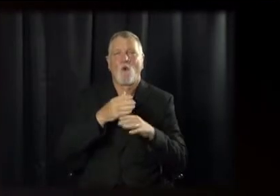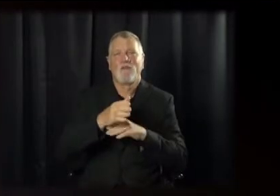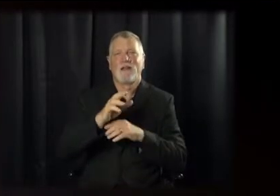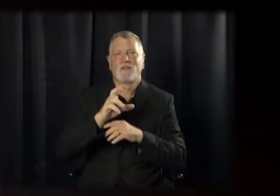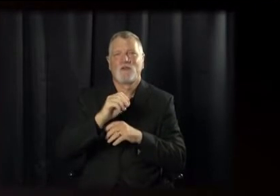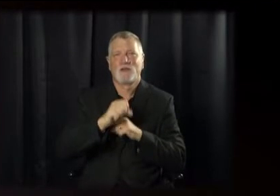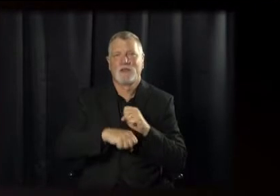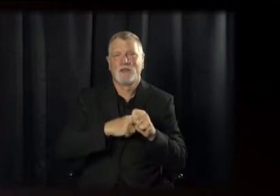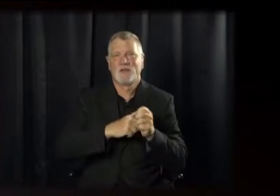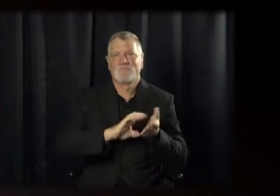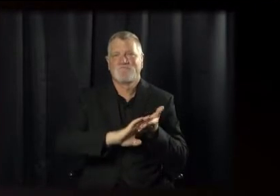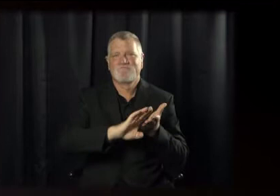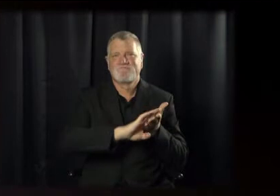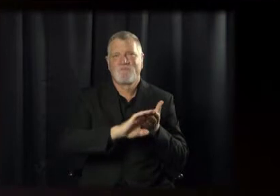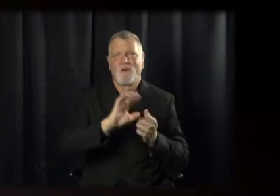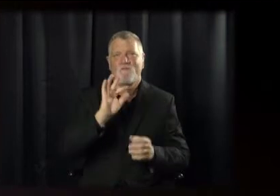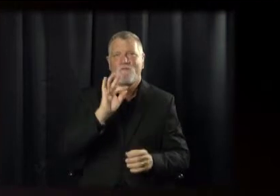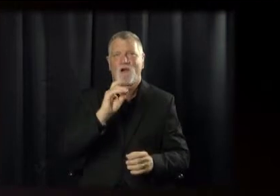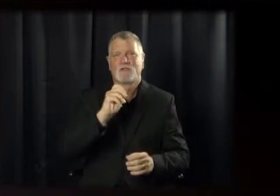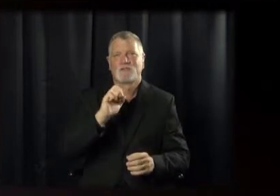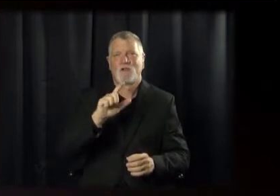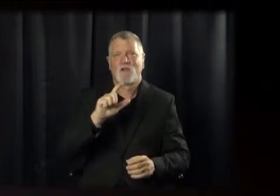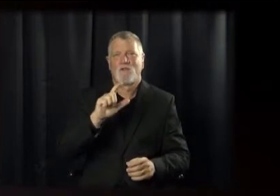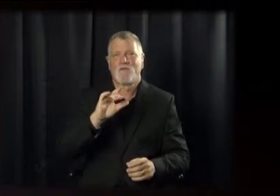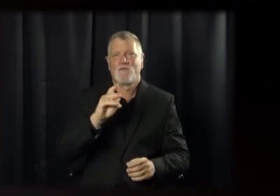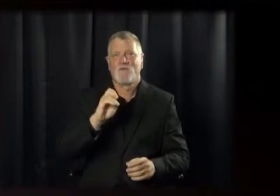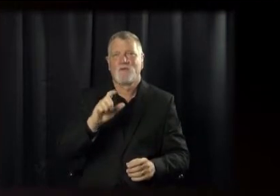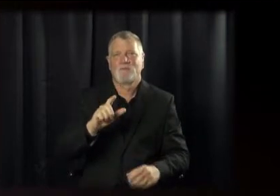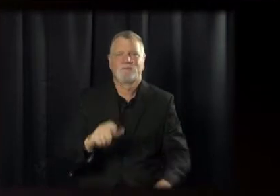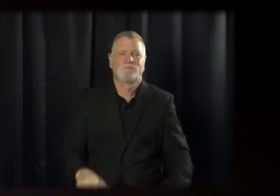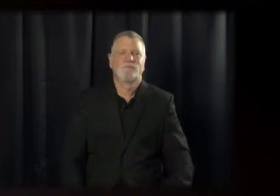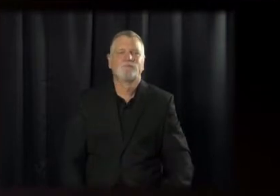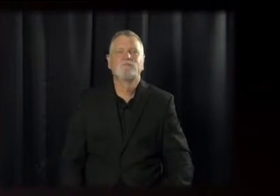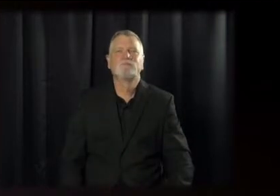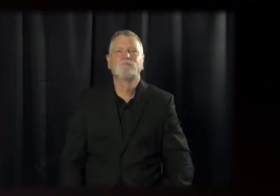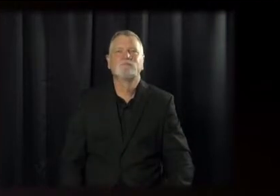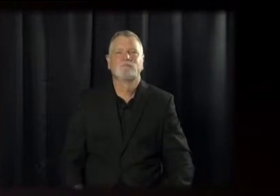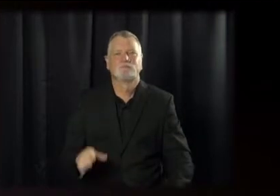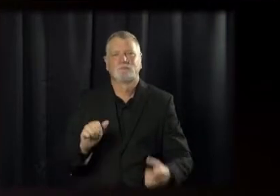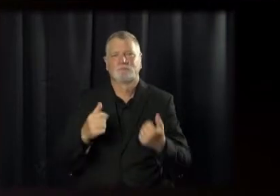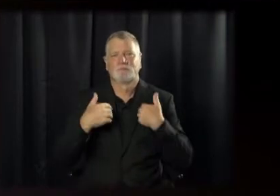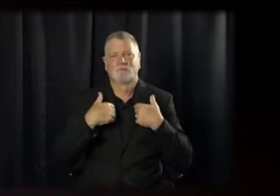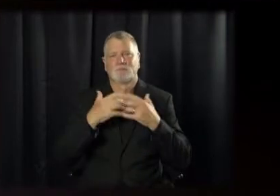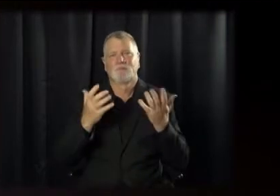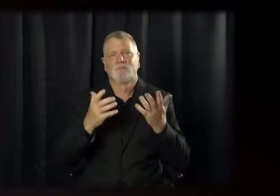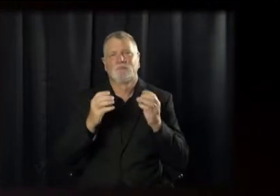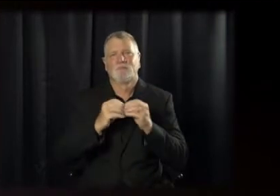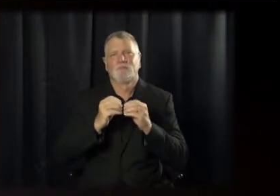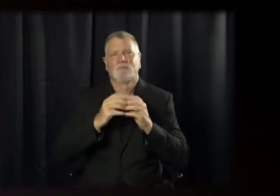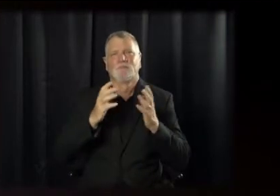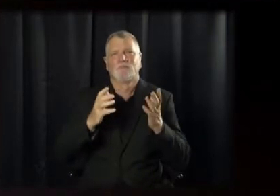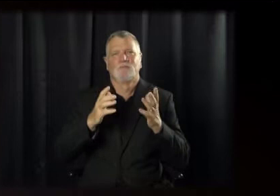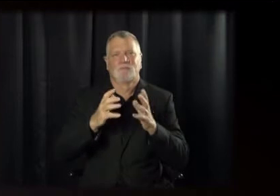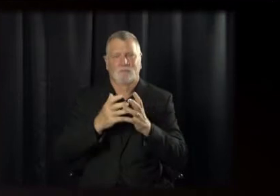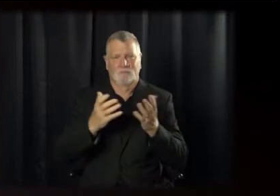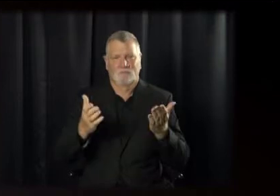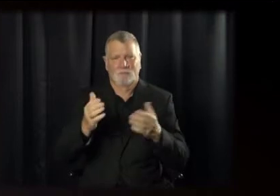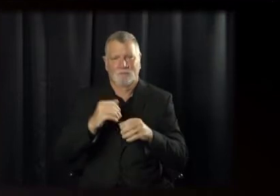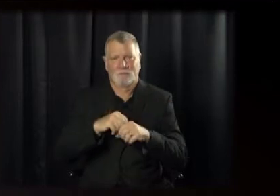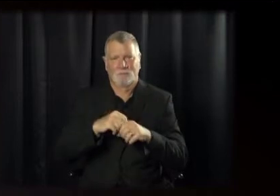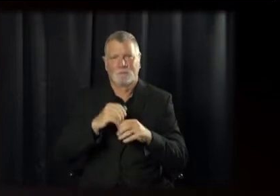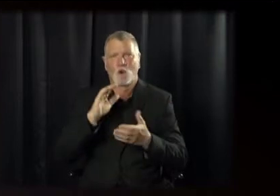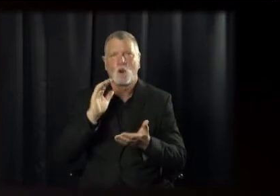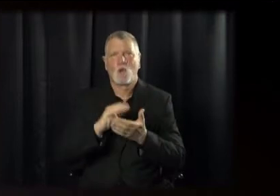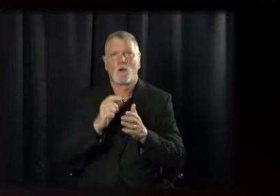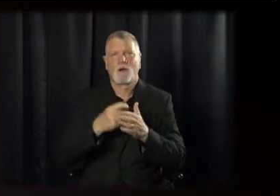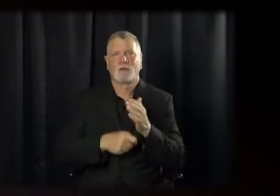years. Achieving compliance with Act 17's renewable energy target requires procuring large quantities of low-cost